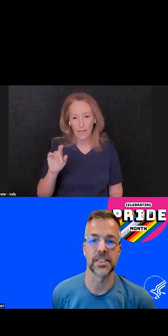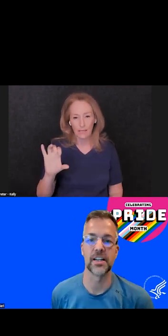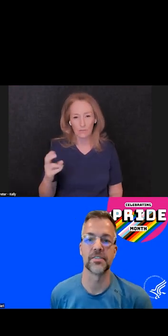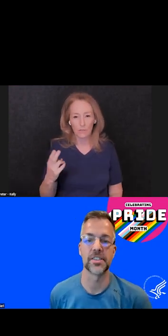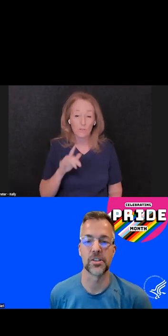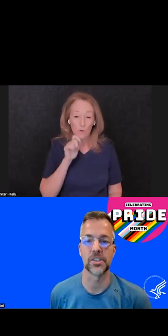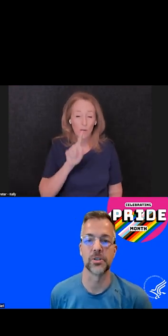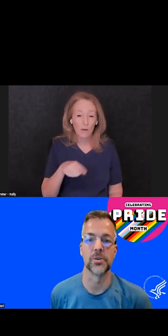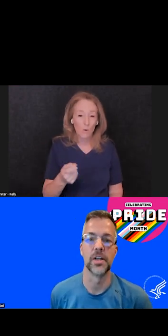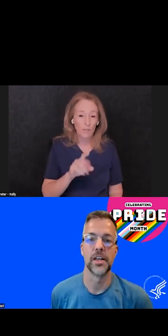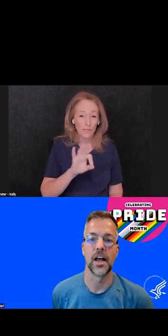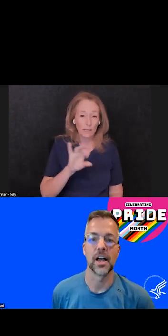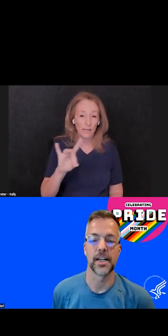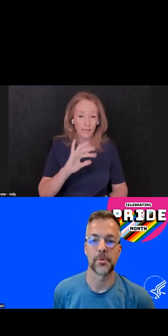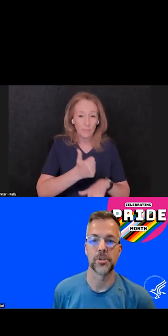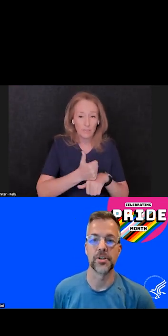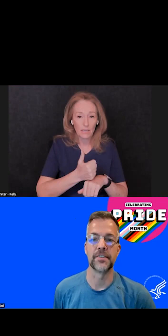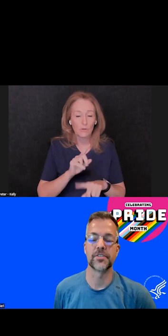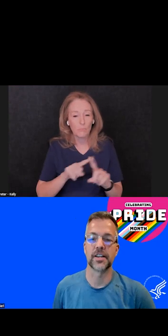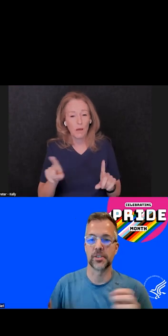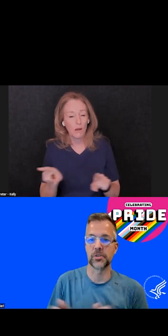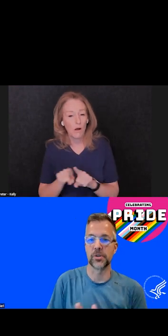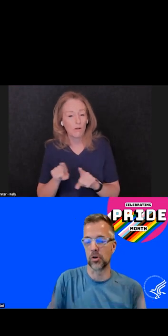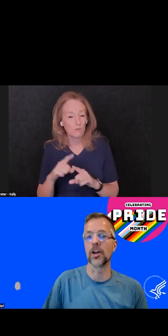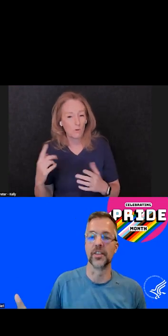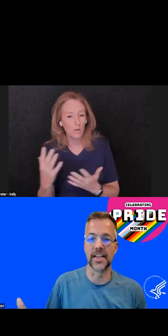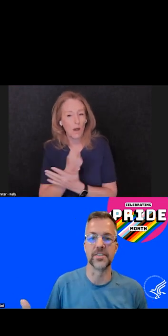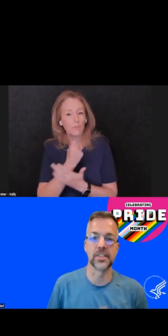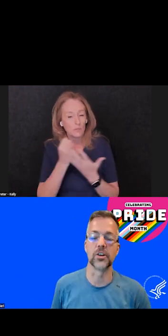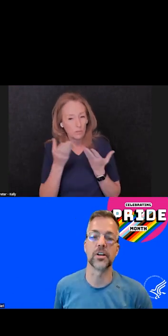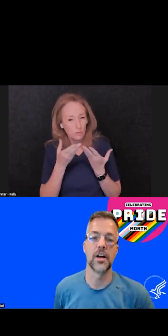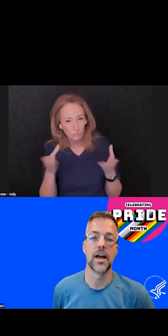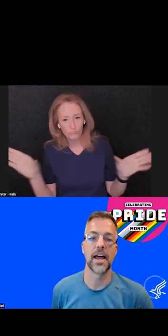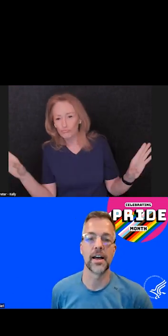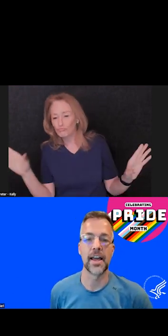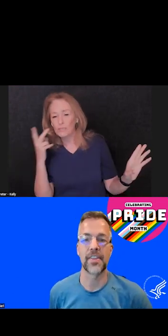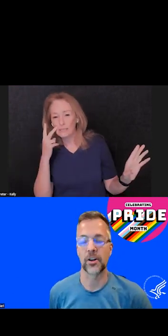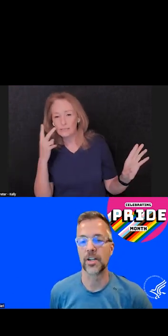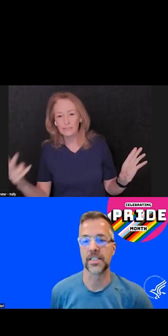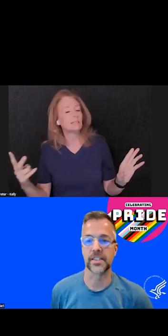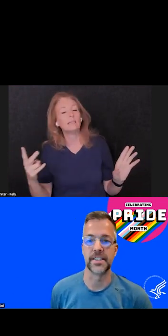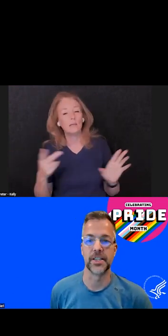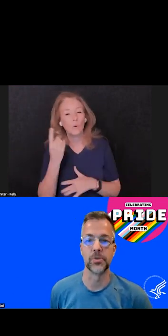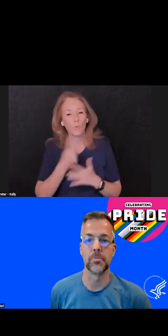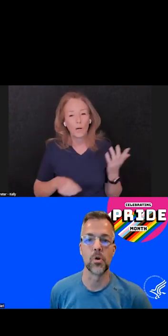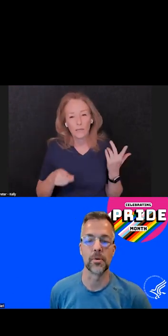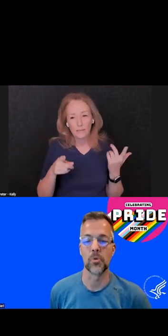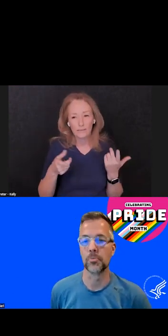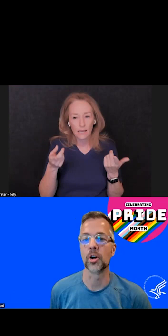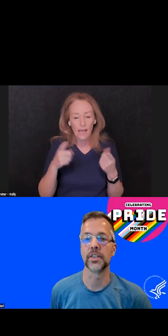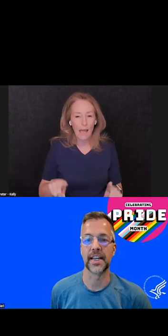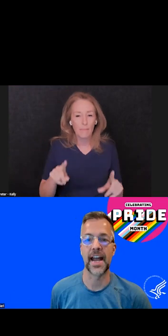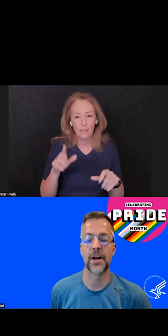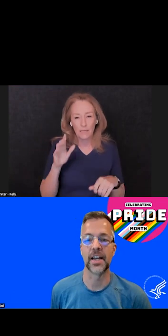implementation itself, this is also an opportunity to sort of broaden the lens and look at that crisis continuum